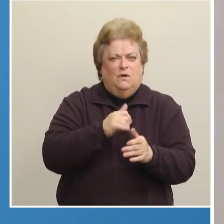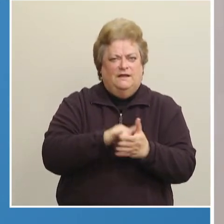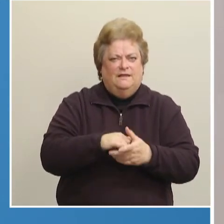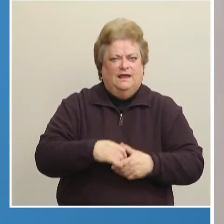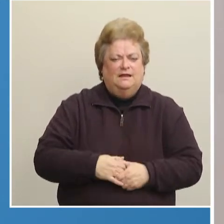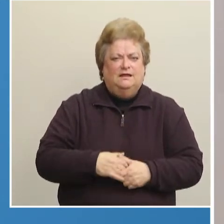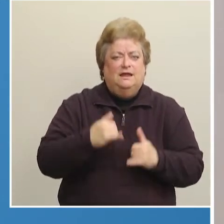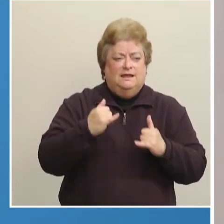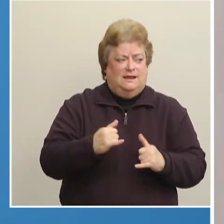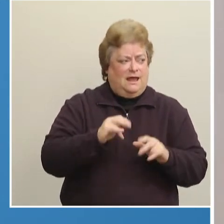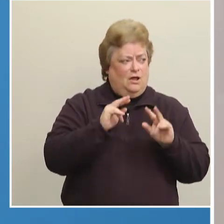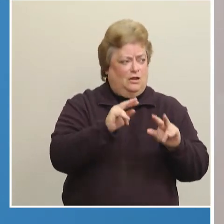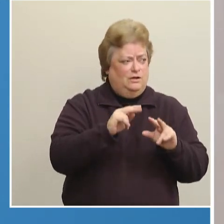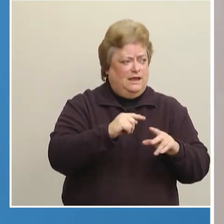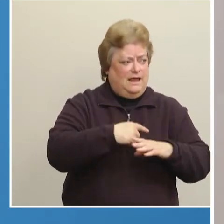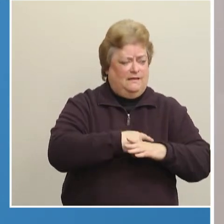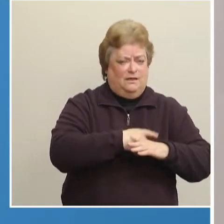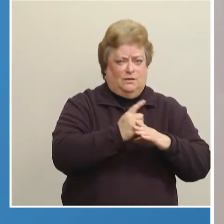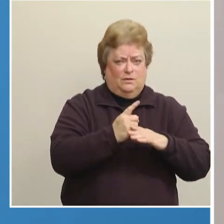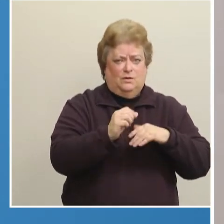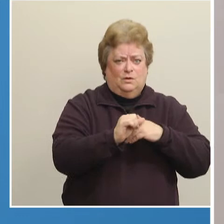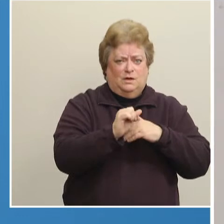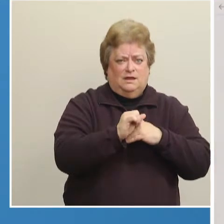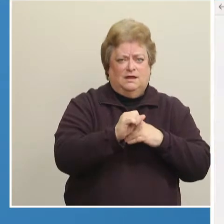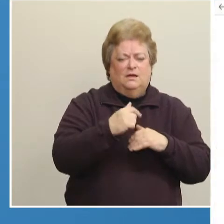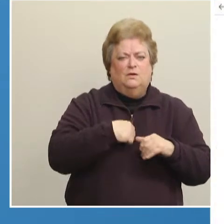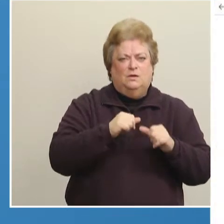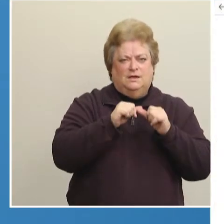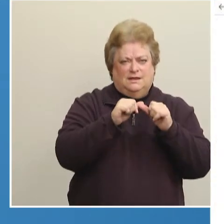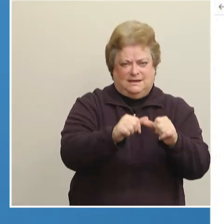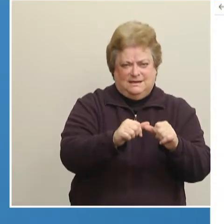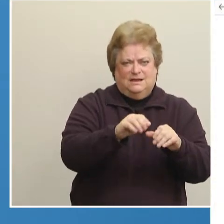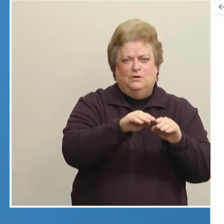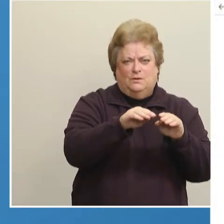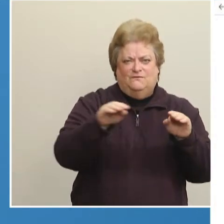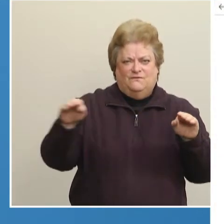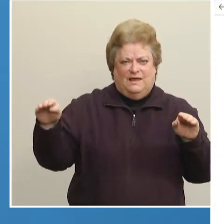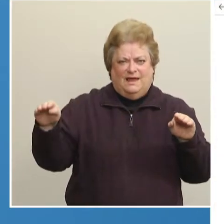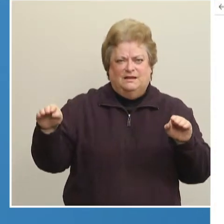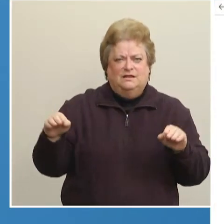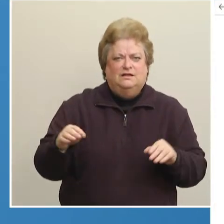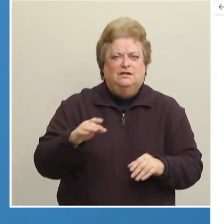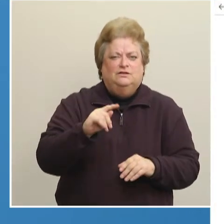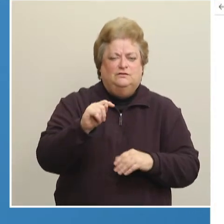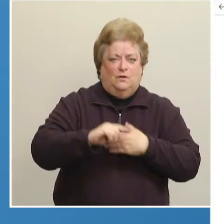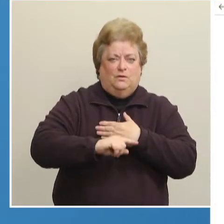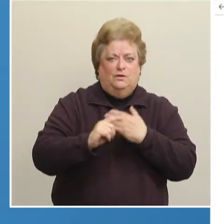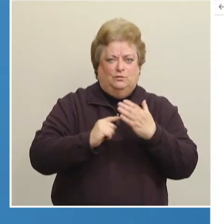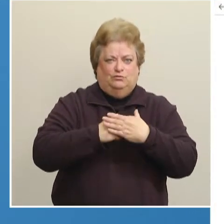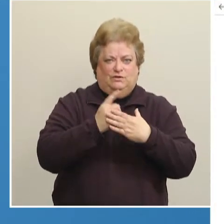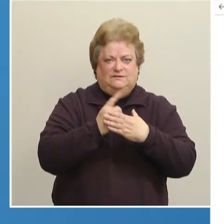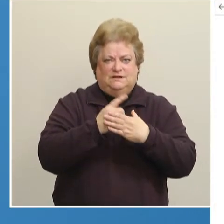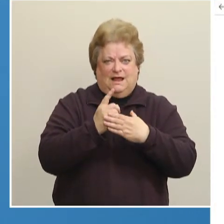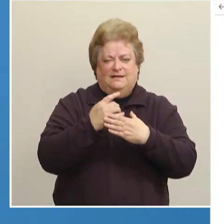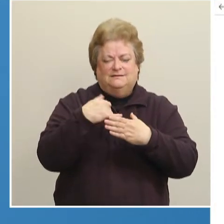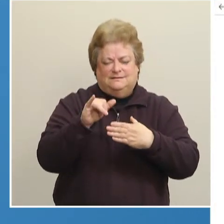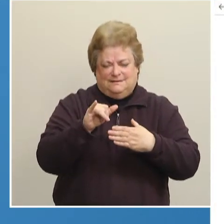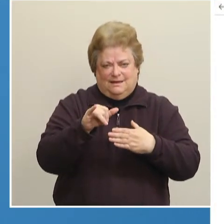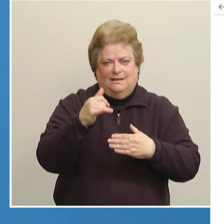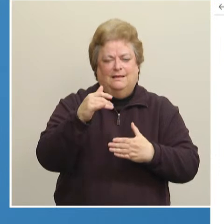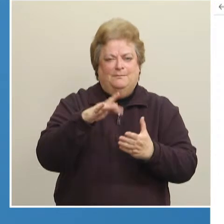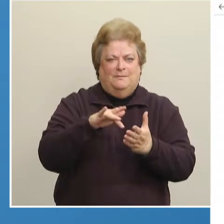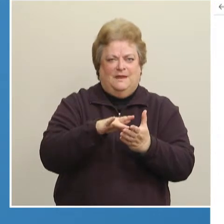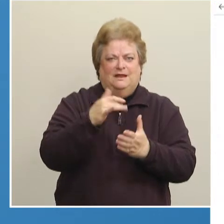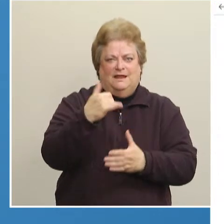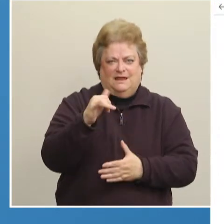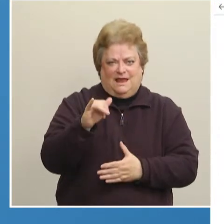our risk dial, most of our local indicators continue to remain flat. So the position of the risk dial remains at mid-yellow for the 6th